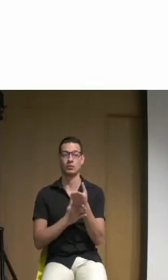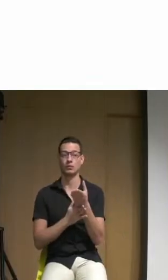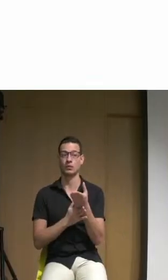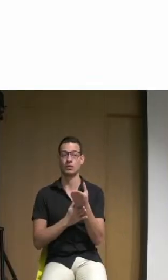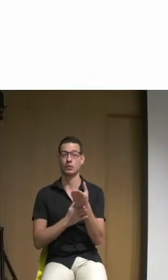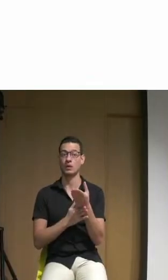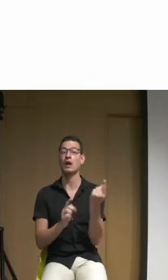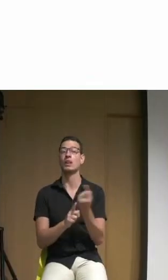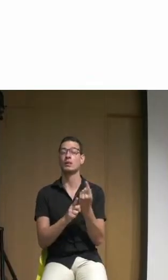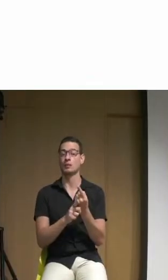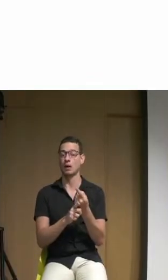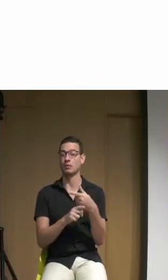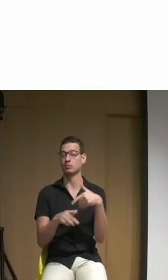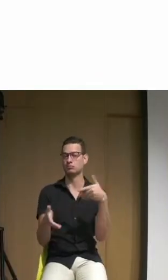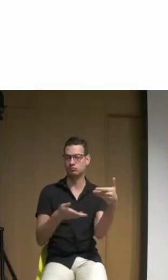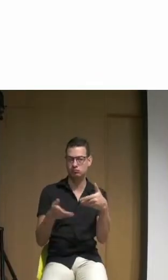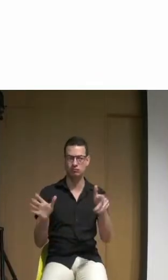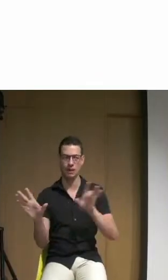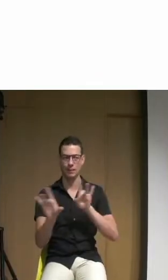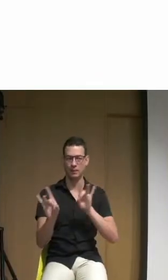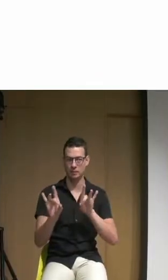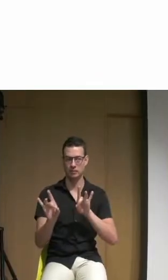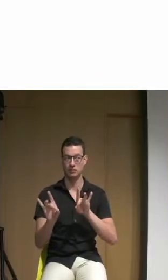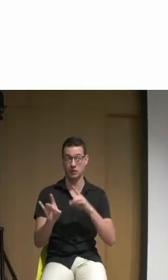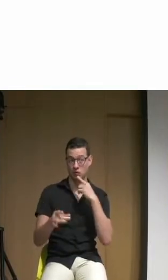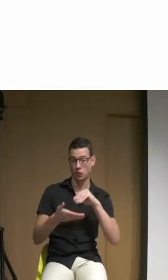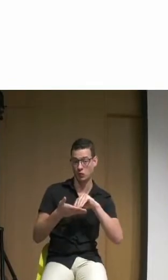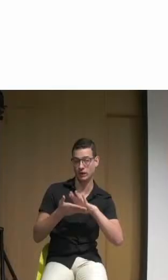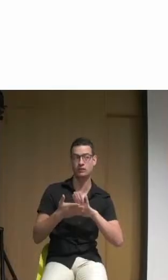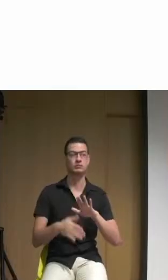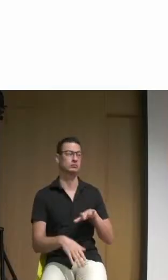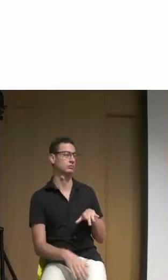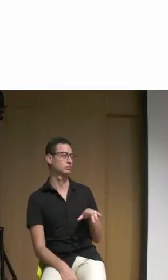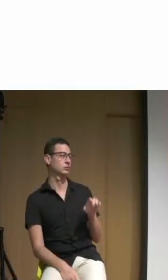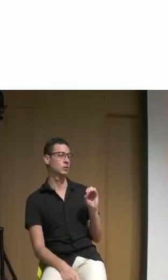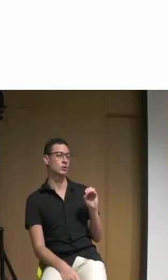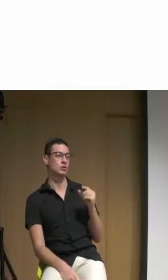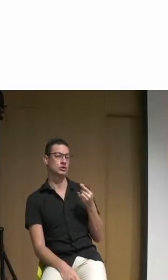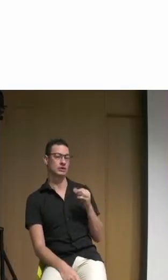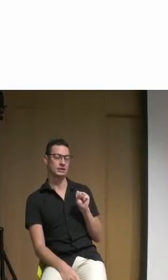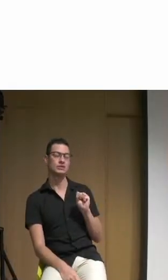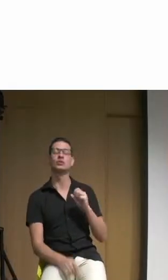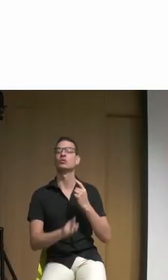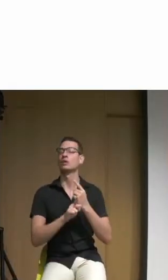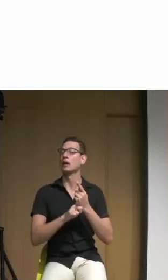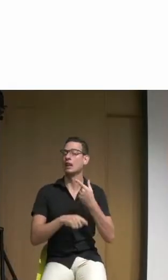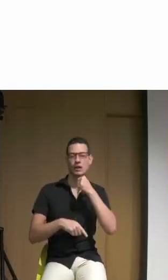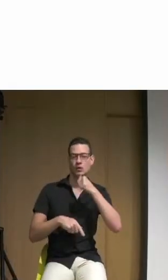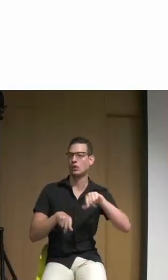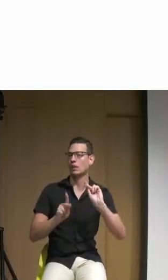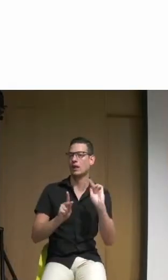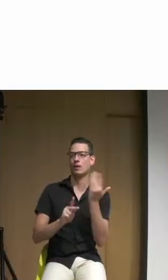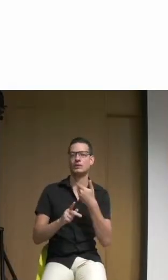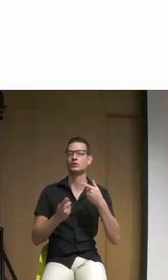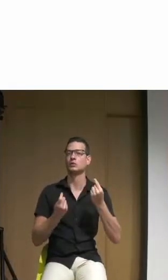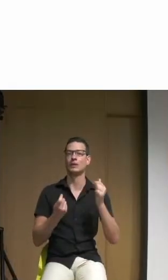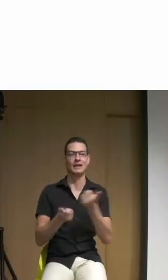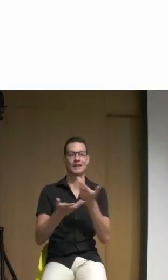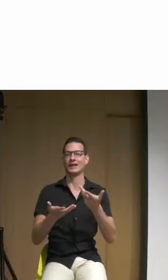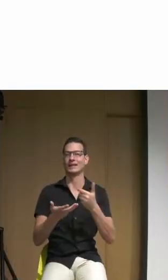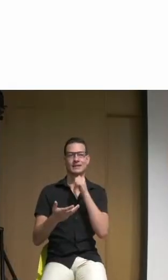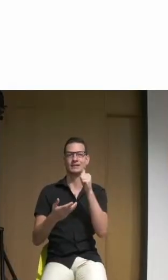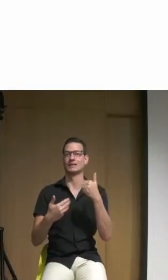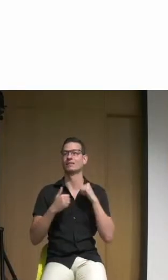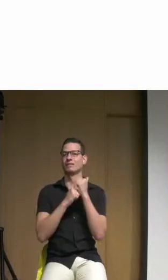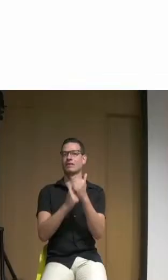record. And OGS allowed it? Absolutely. They don't allow us to do anything that's without proper vet. So I want to clarify for